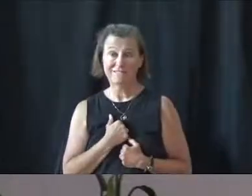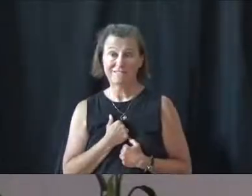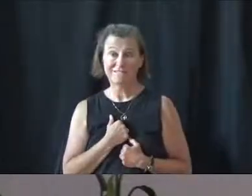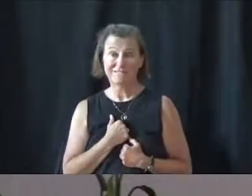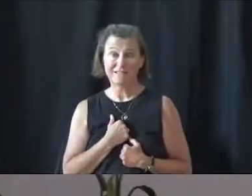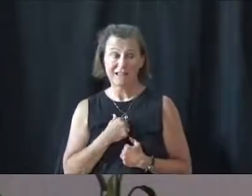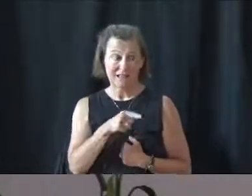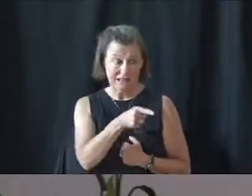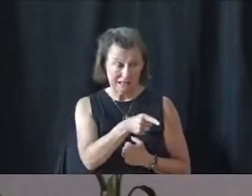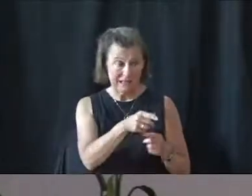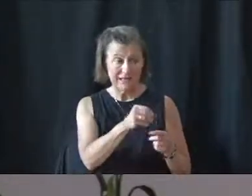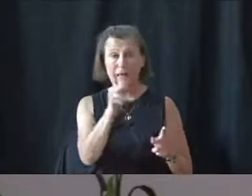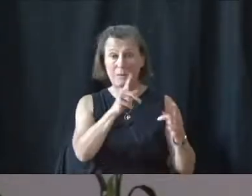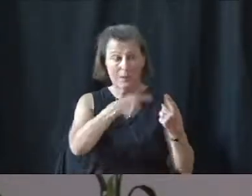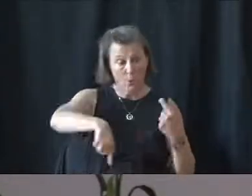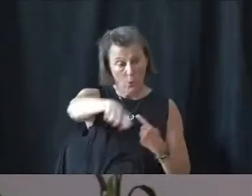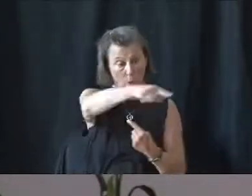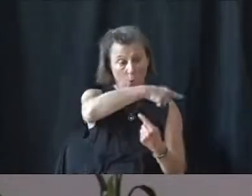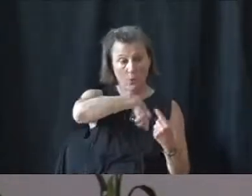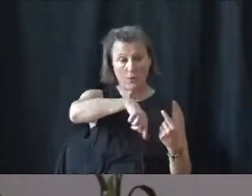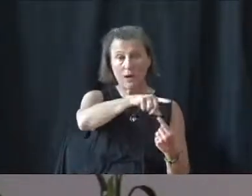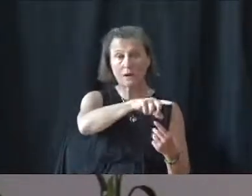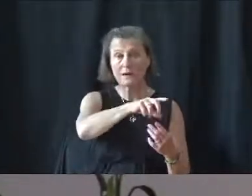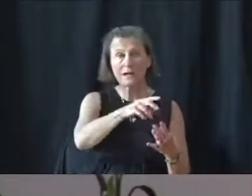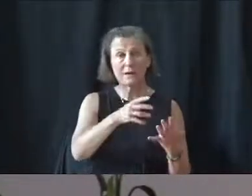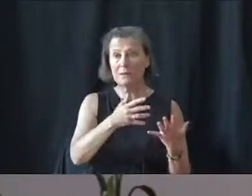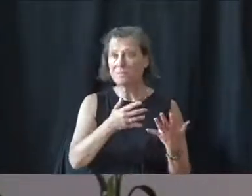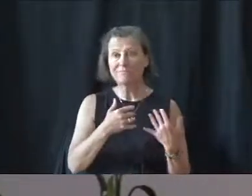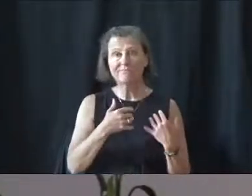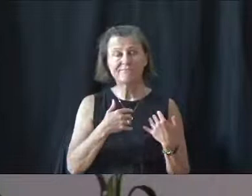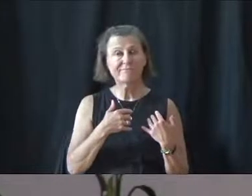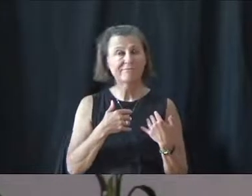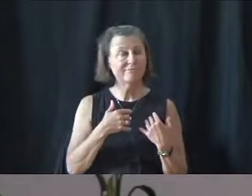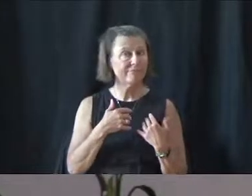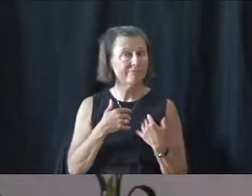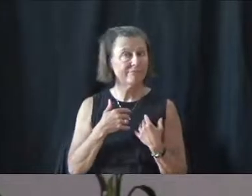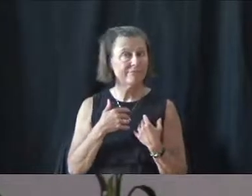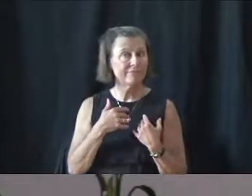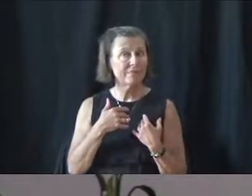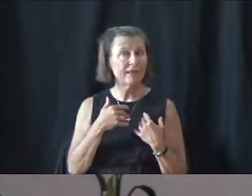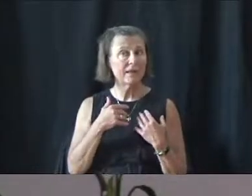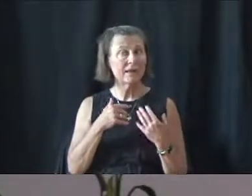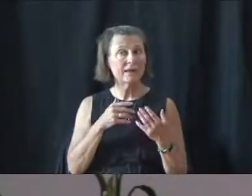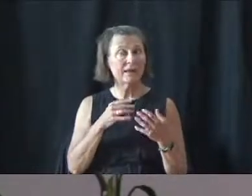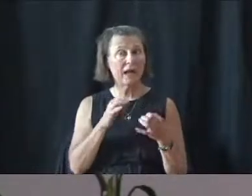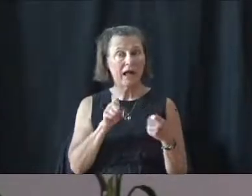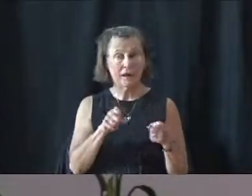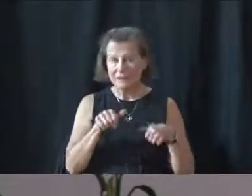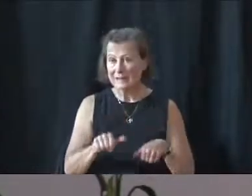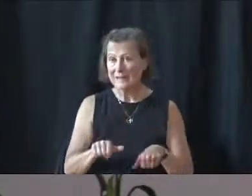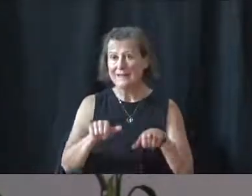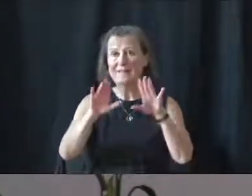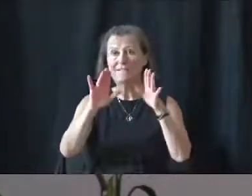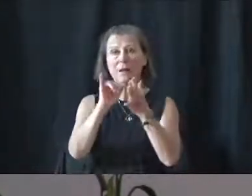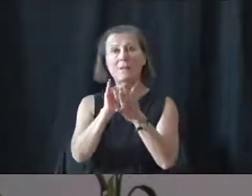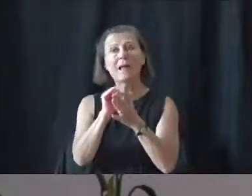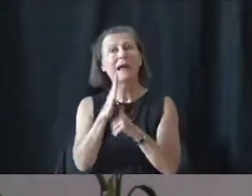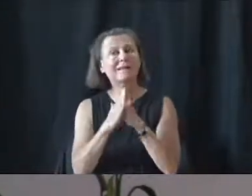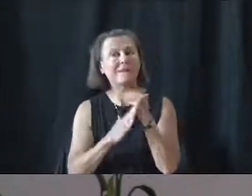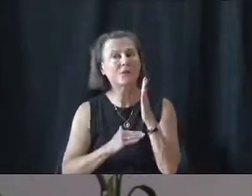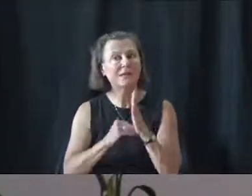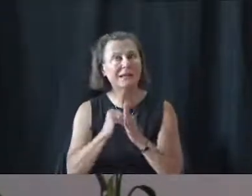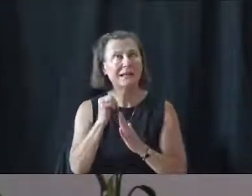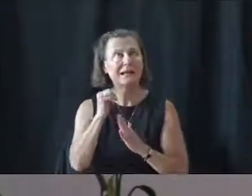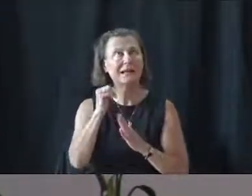and all those around him were stripped of the comforting but stultifying illusion that we have forever to speak our